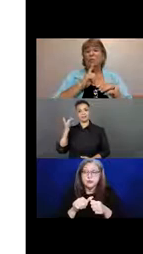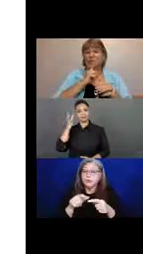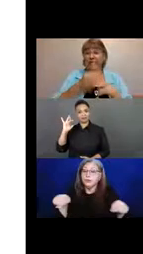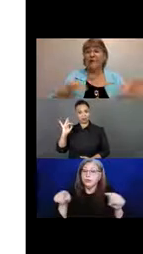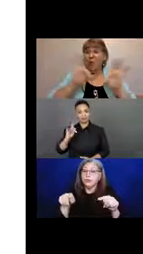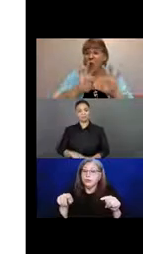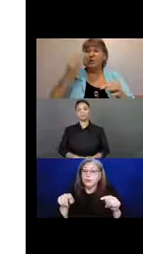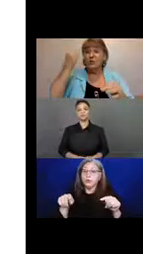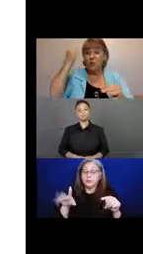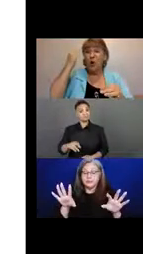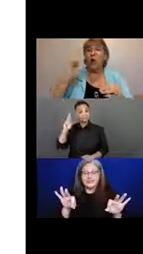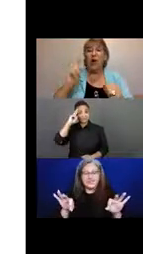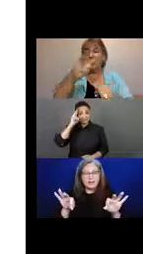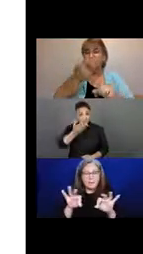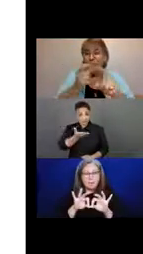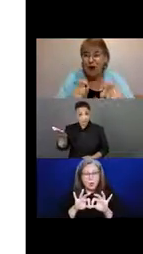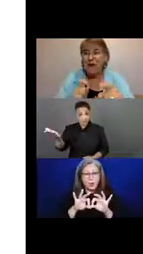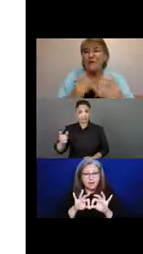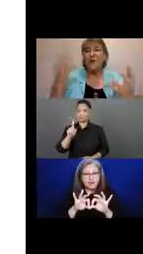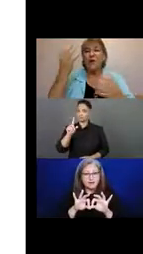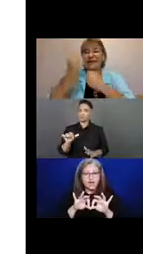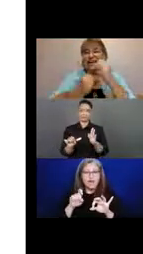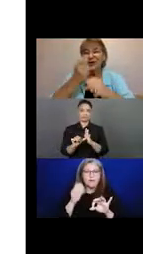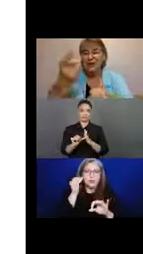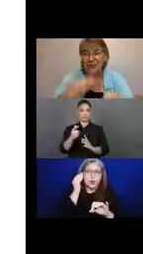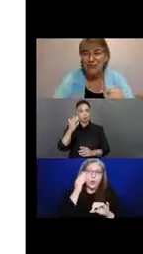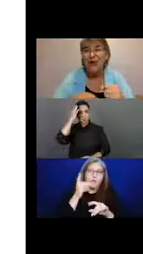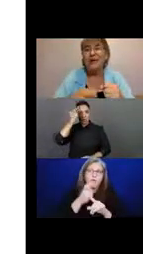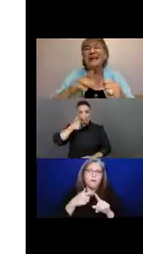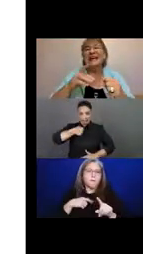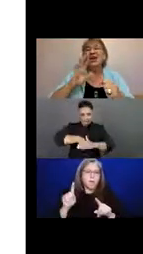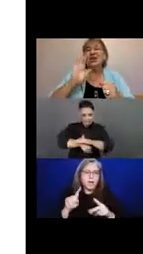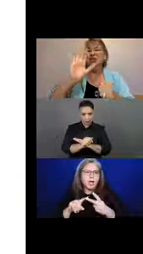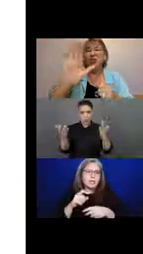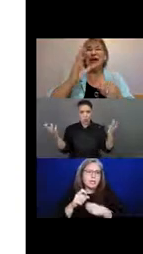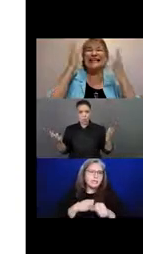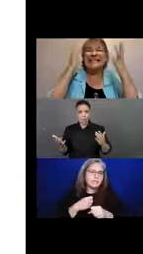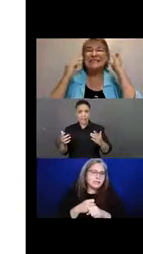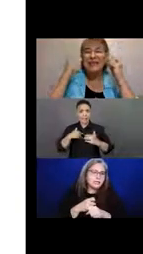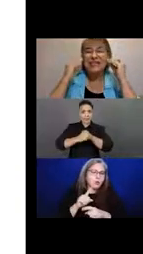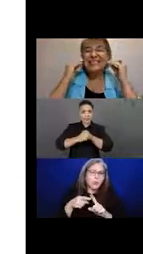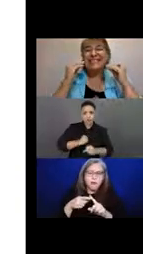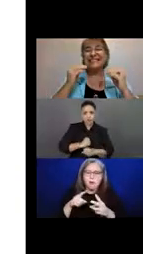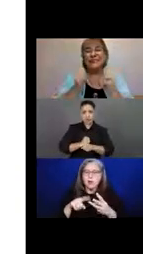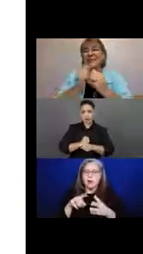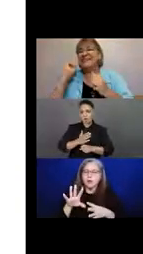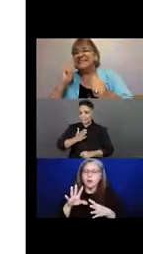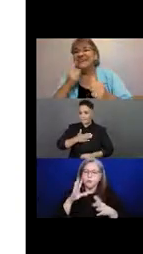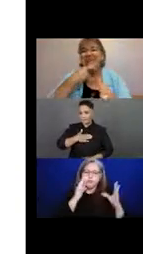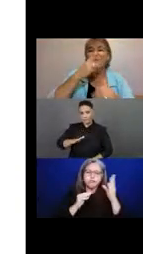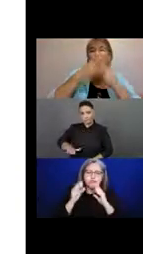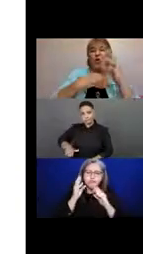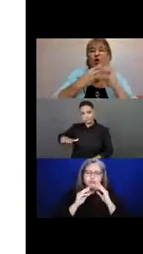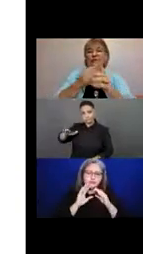it's really important to know where you're from, what year you were born, your experiences with